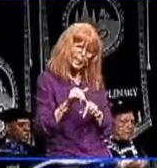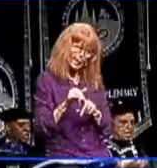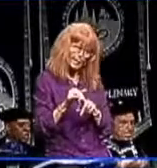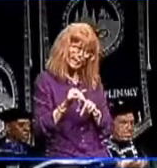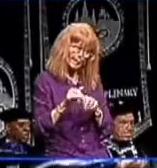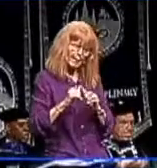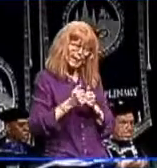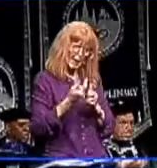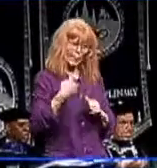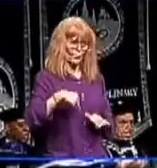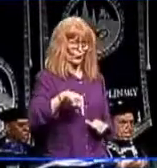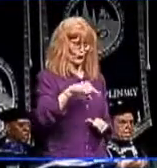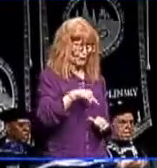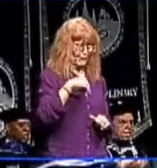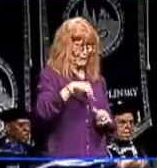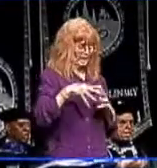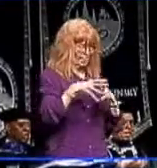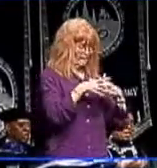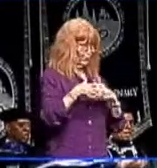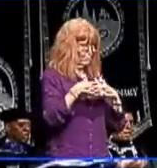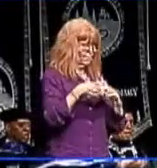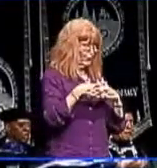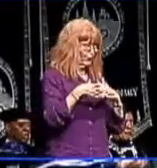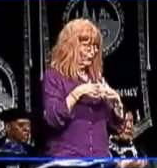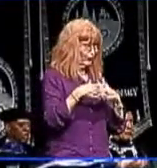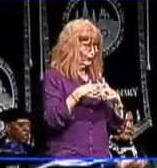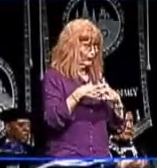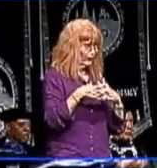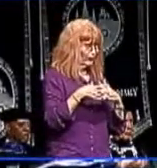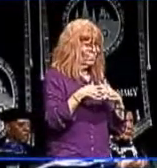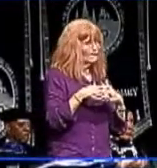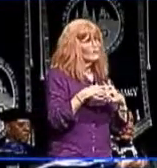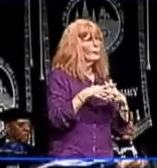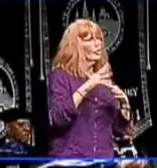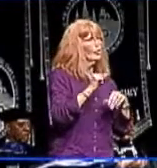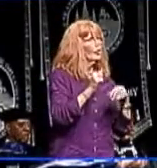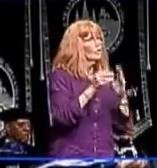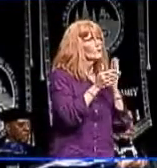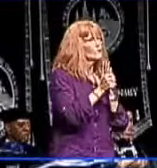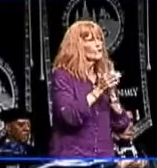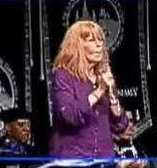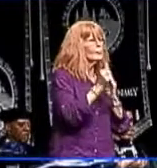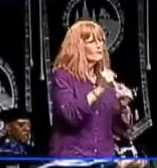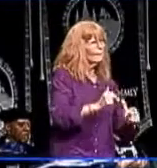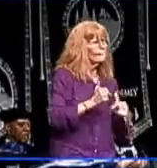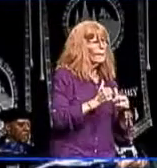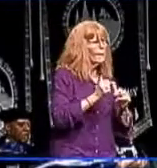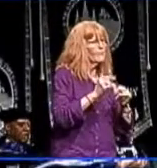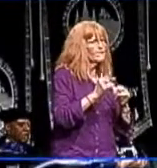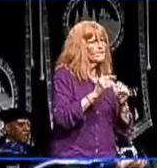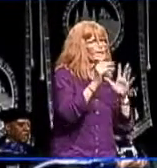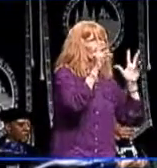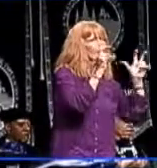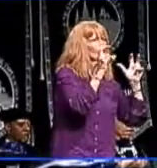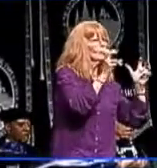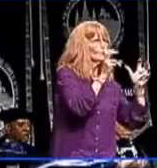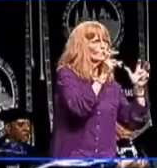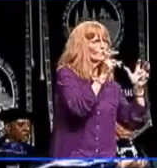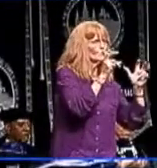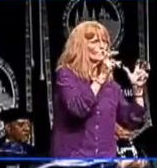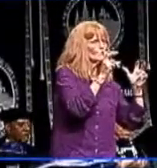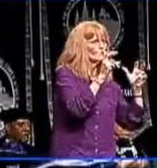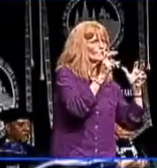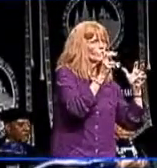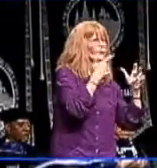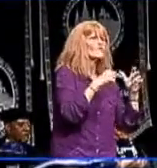we doing in the United States on the quality of life issues and productivity? Now, these are the standards